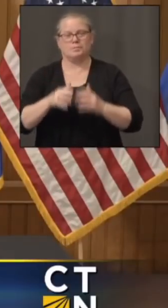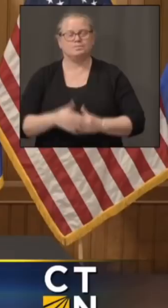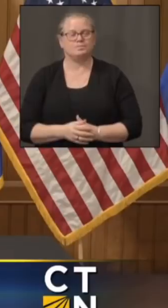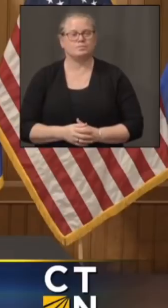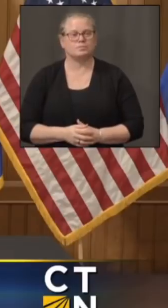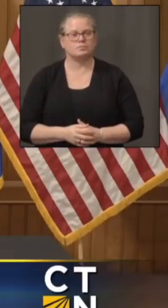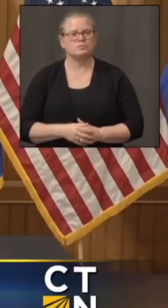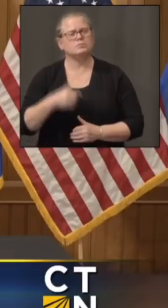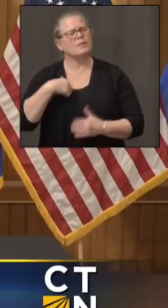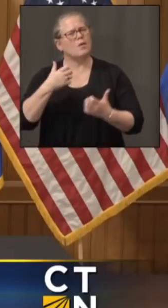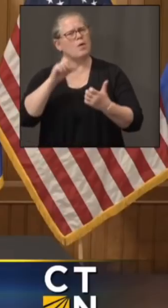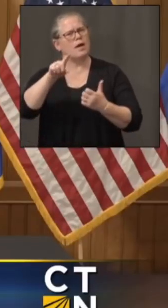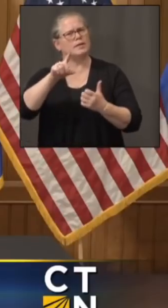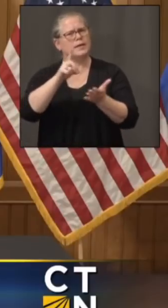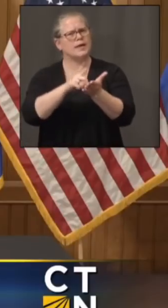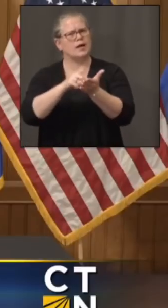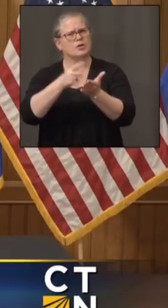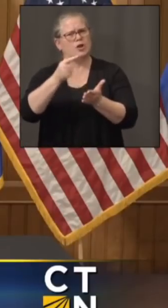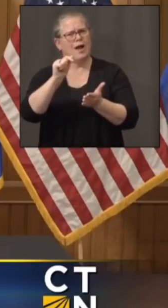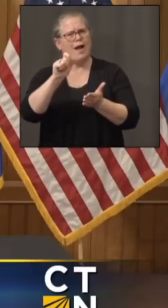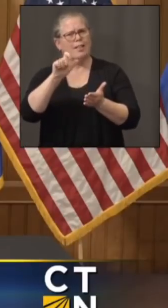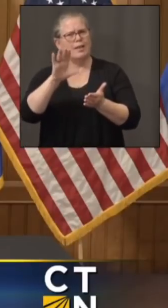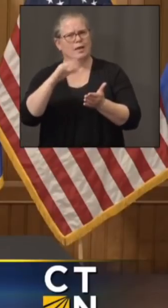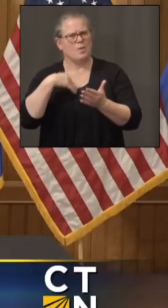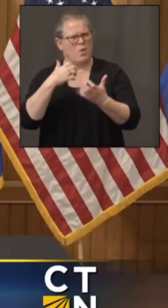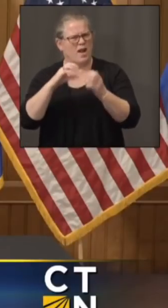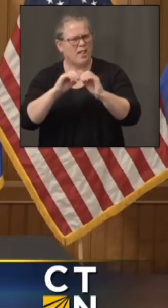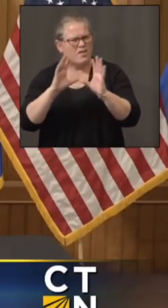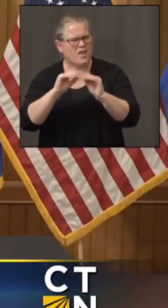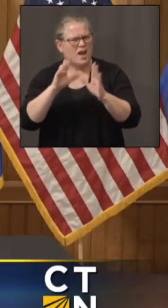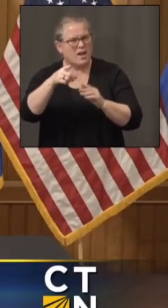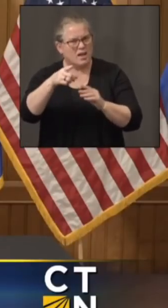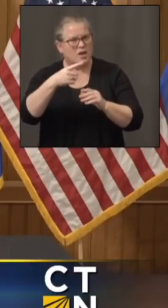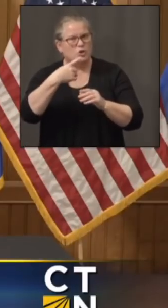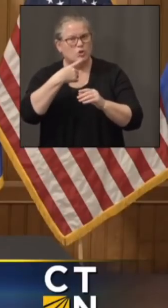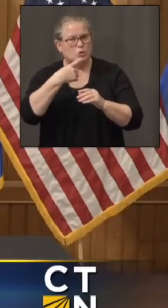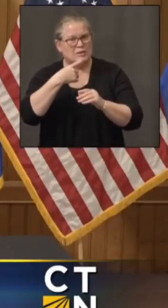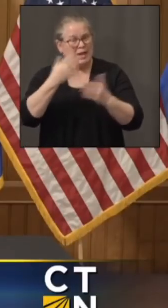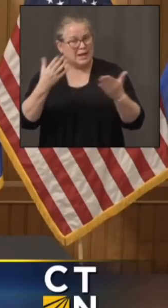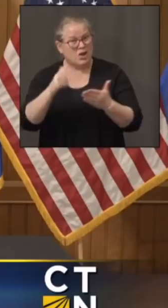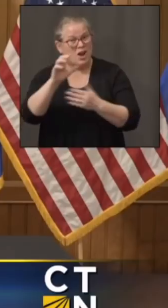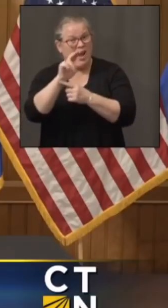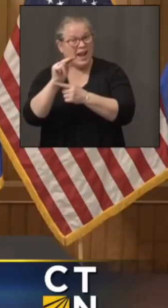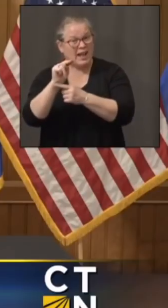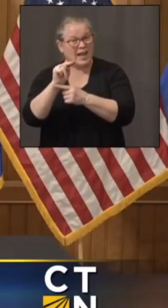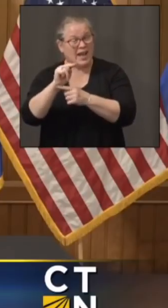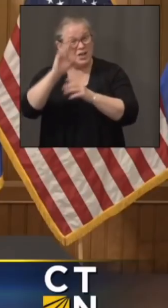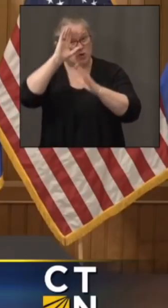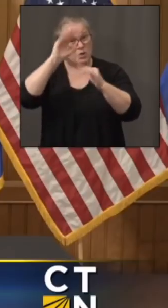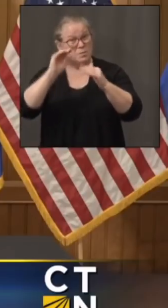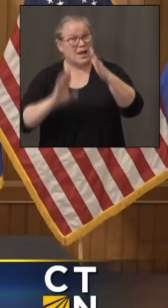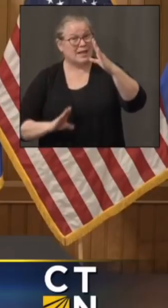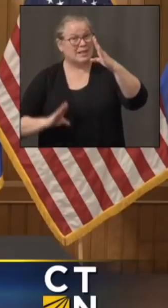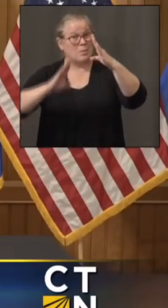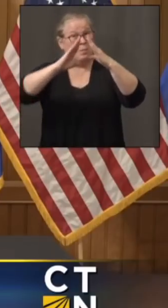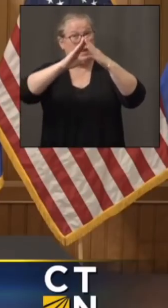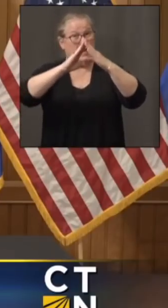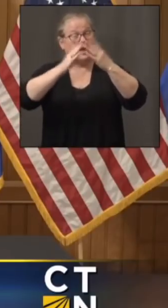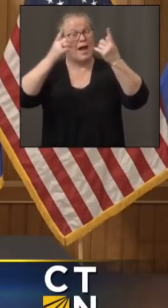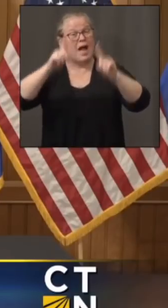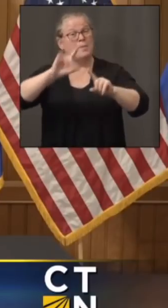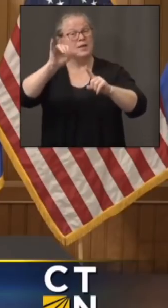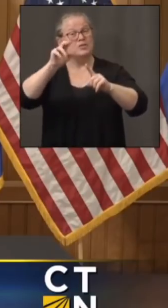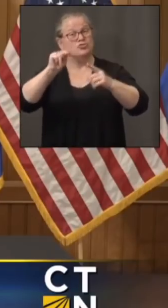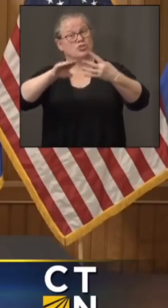Gottlieb. Were you saying just a moment ago that you expect a peak in Connecticut in late January or a